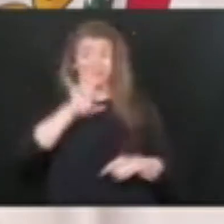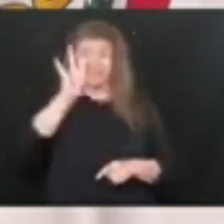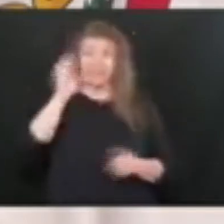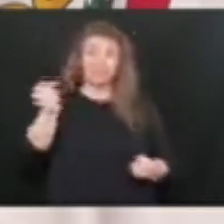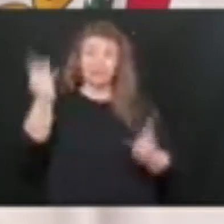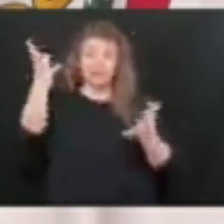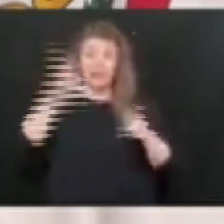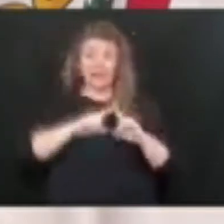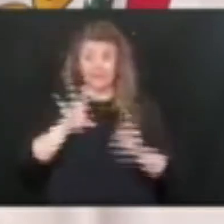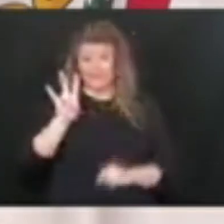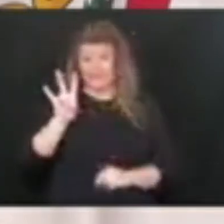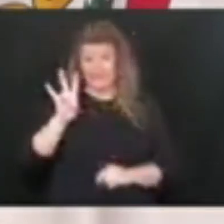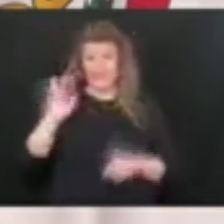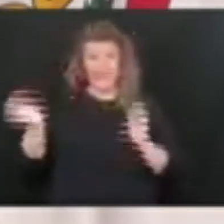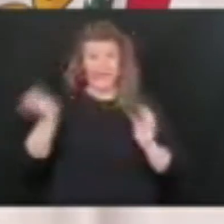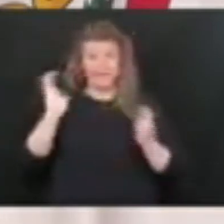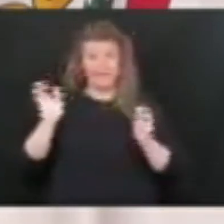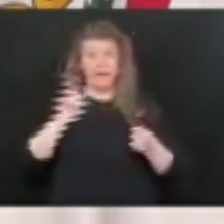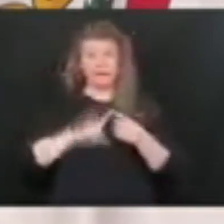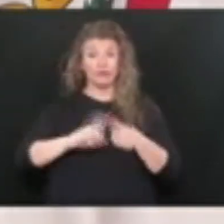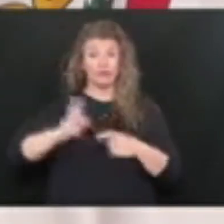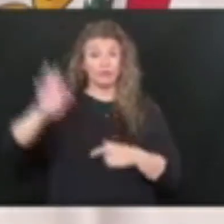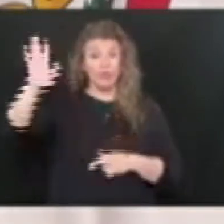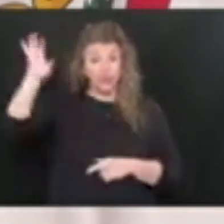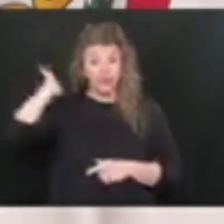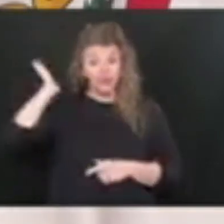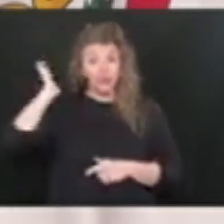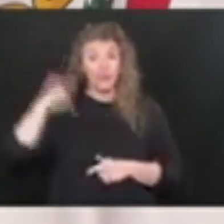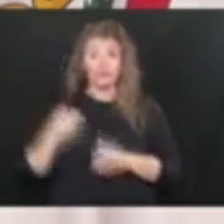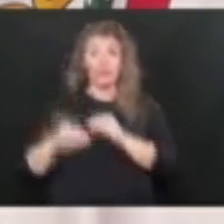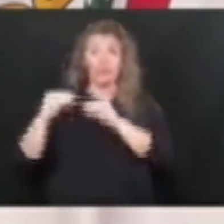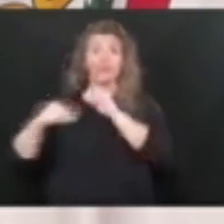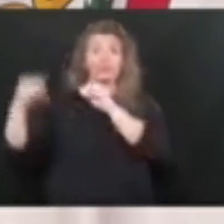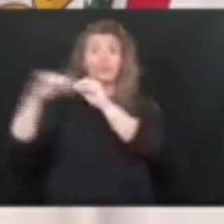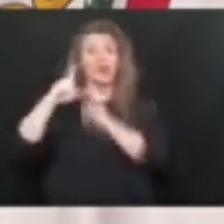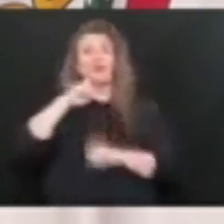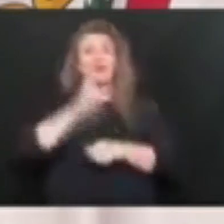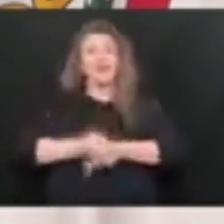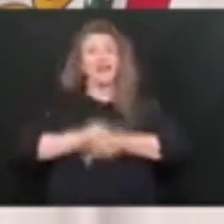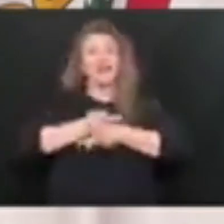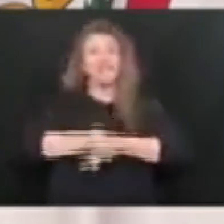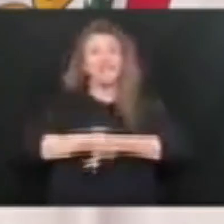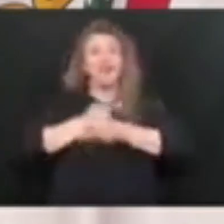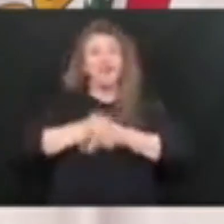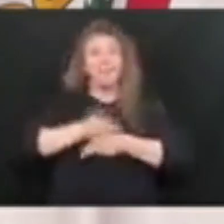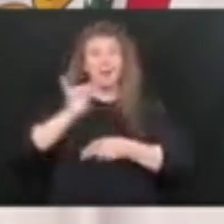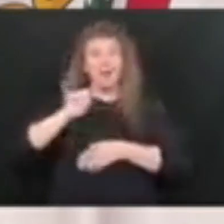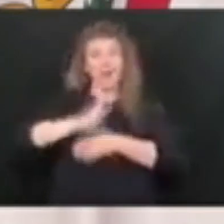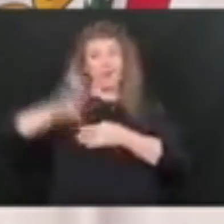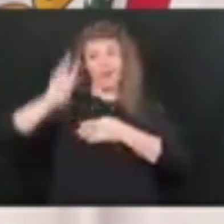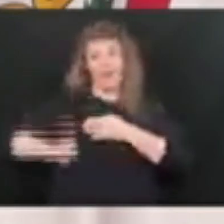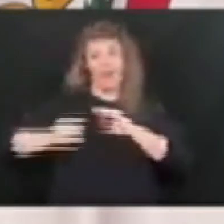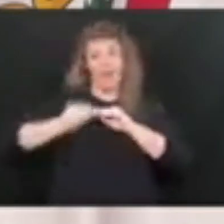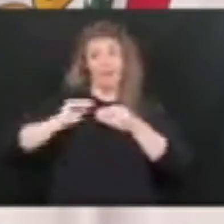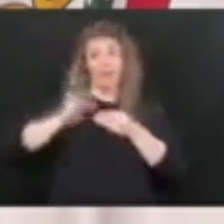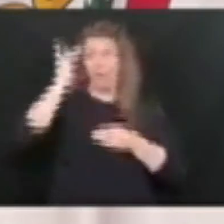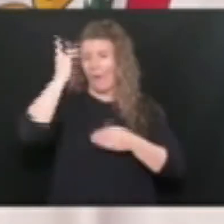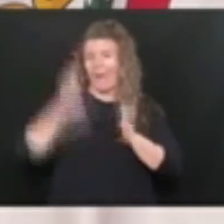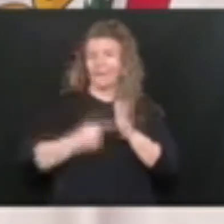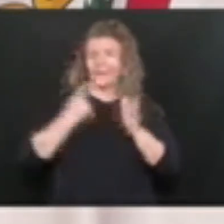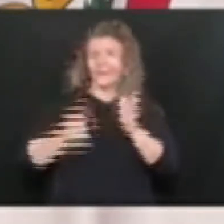7 is a lot better than where we've been. You got to be cautious though about a weekend number, because sometimes you don't